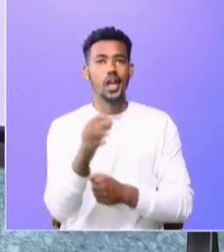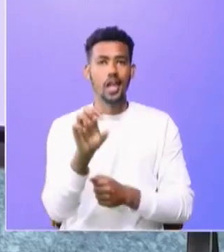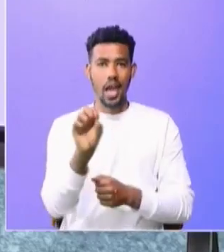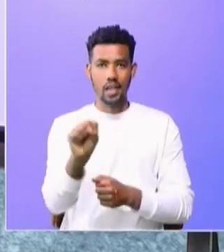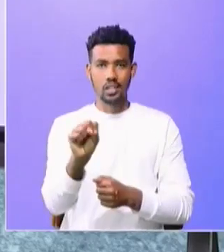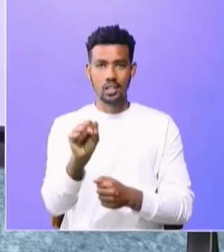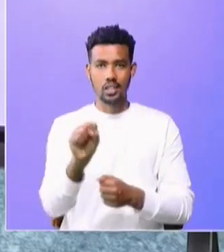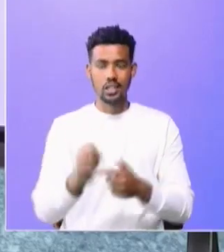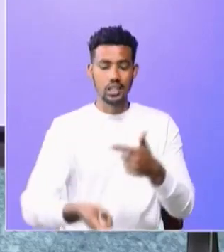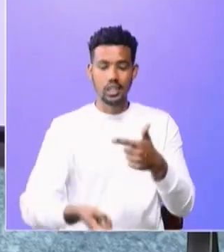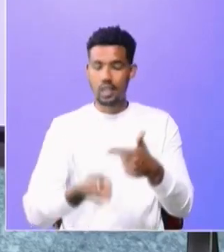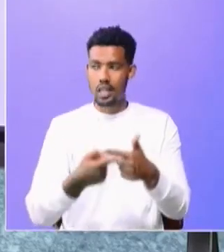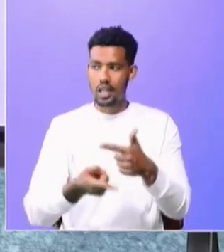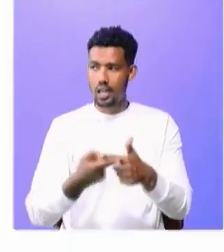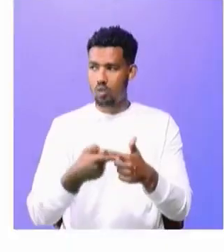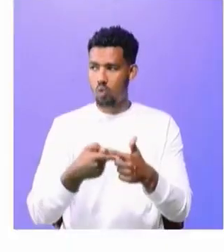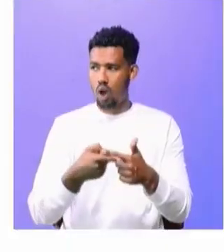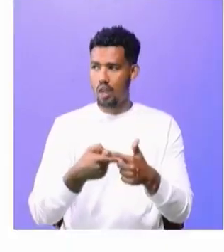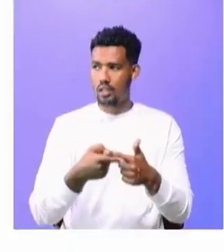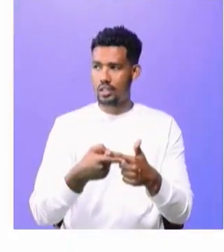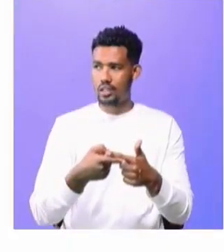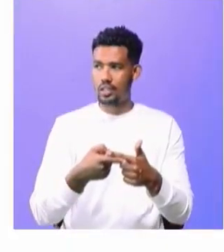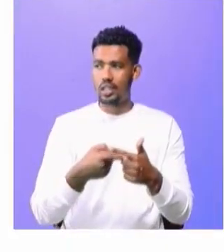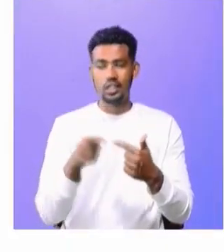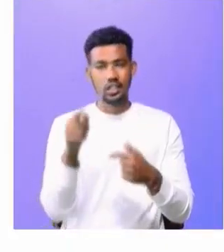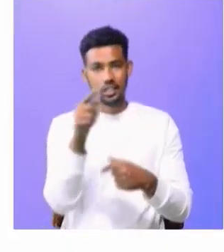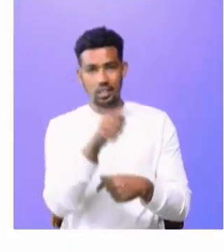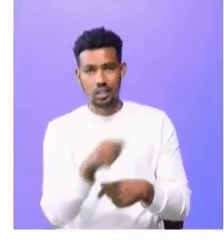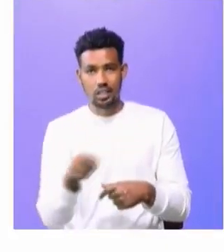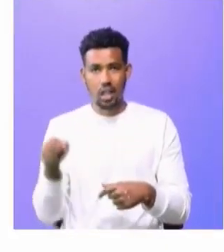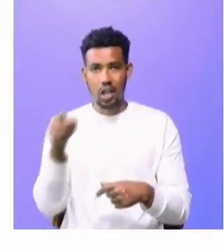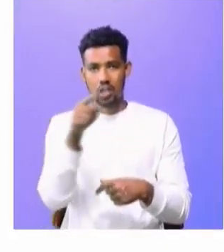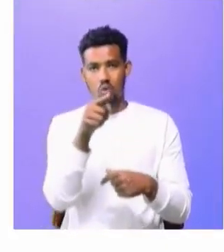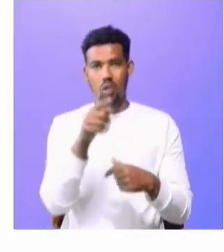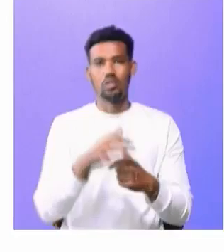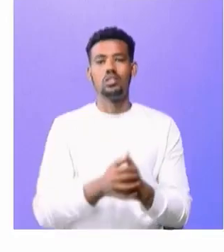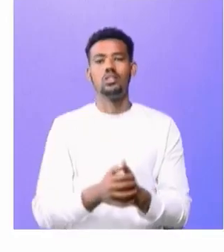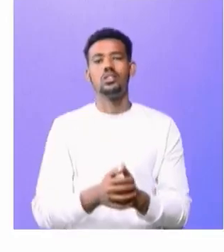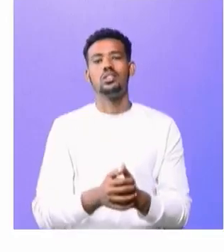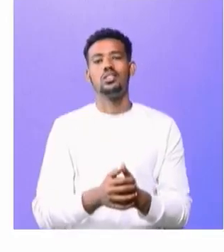is the second one. So let us circle this one.